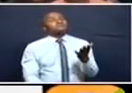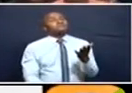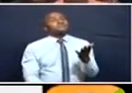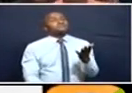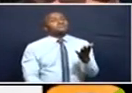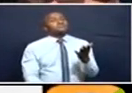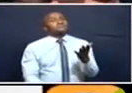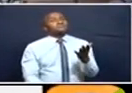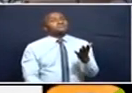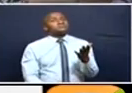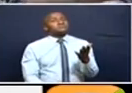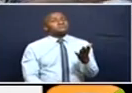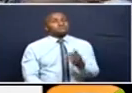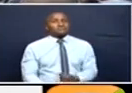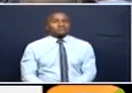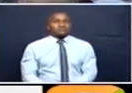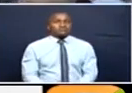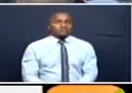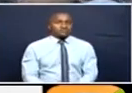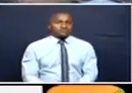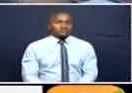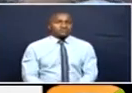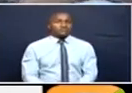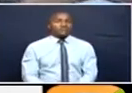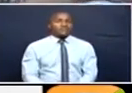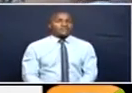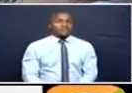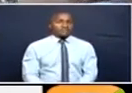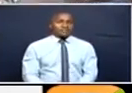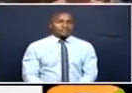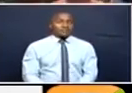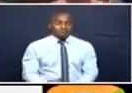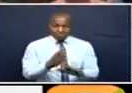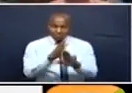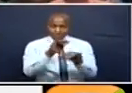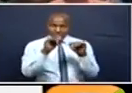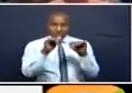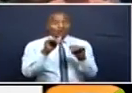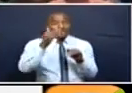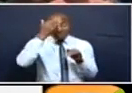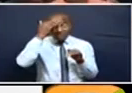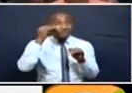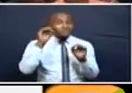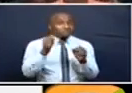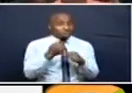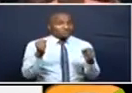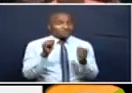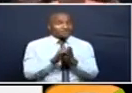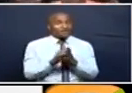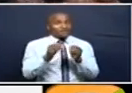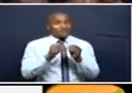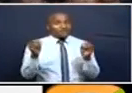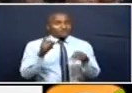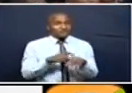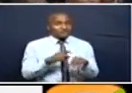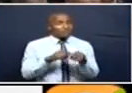Hussein, just in response but to what you're saying. But not, it cannot be forgotten then, that for a long time, and possibly